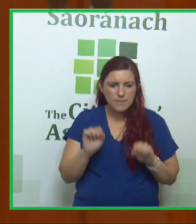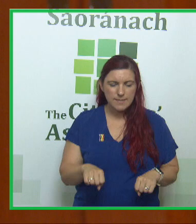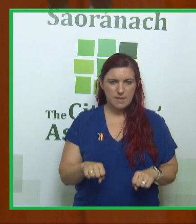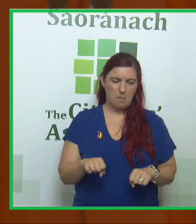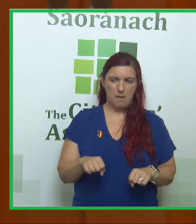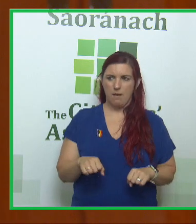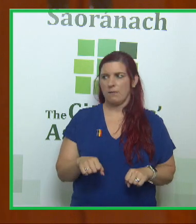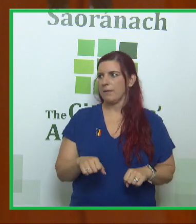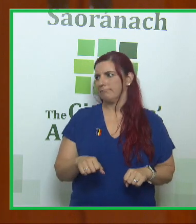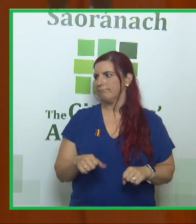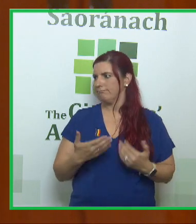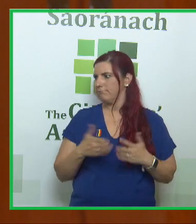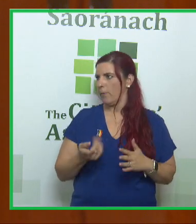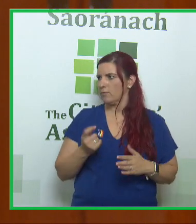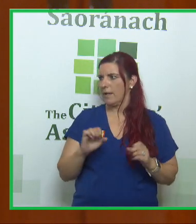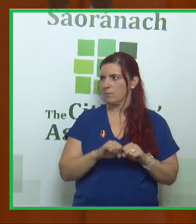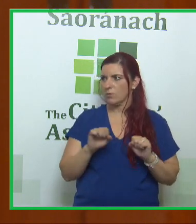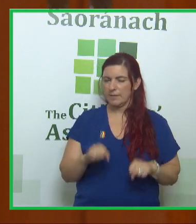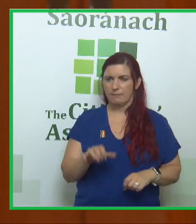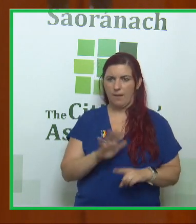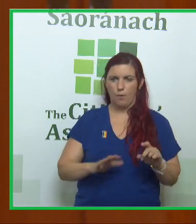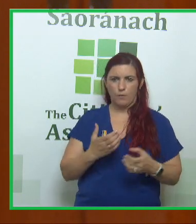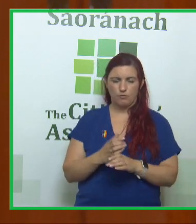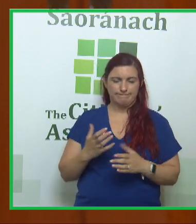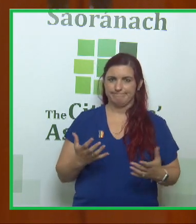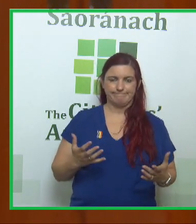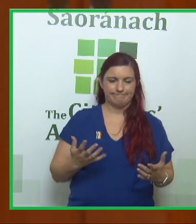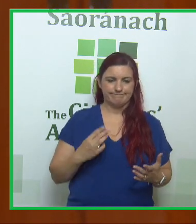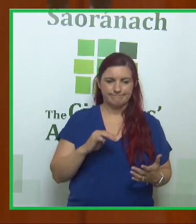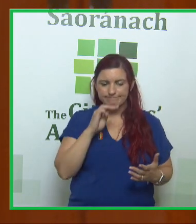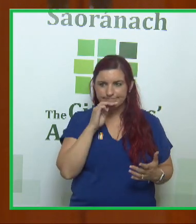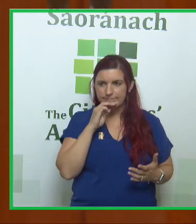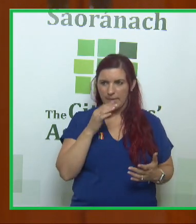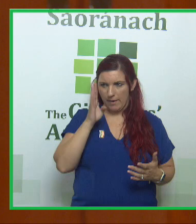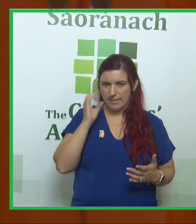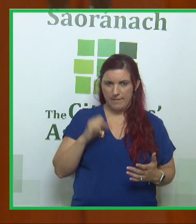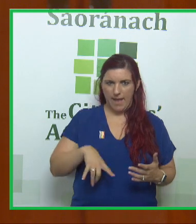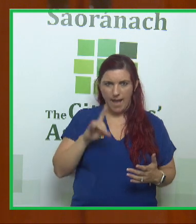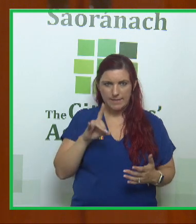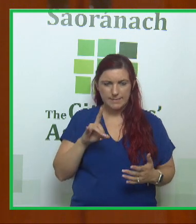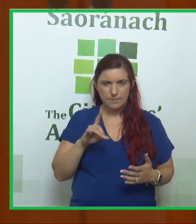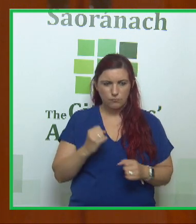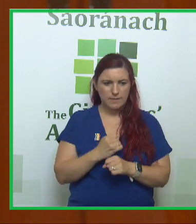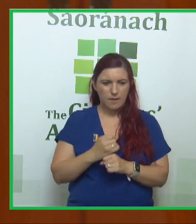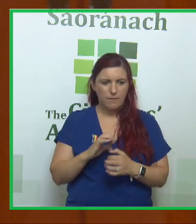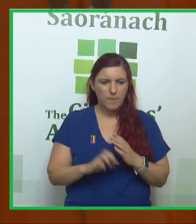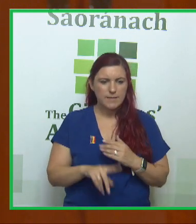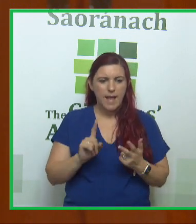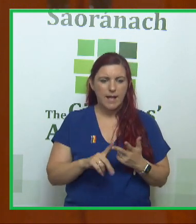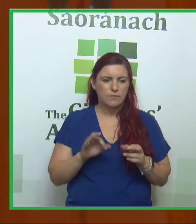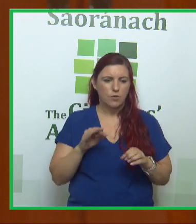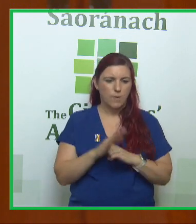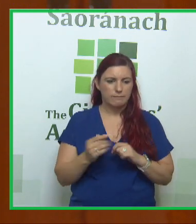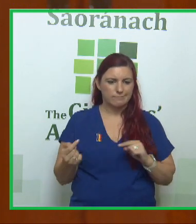transport across the country, which has resulted in Ireland having the highest rate of loneliness. And of course we have the